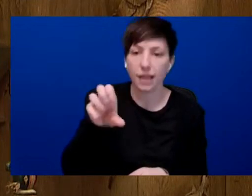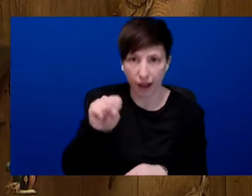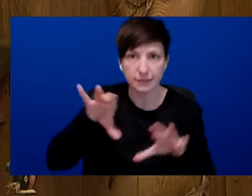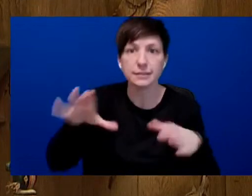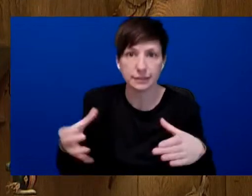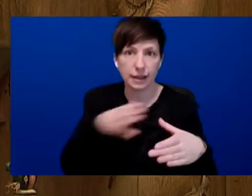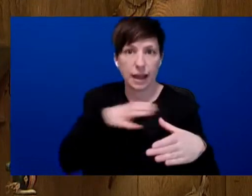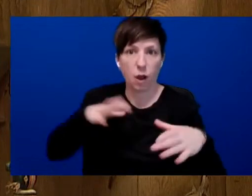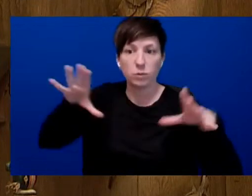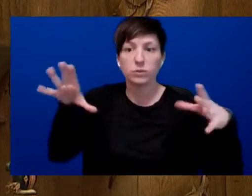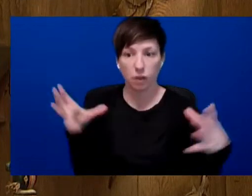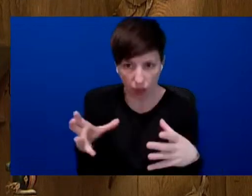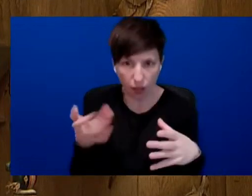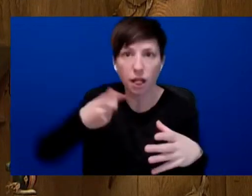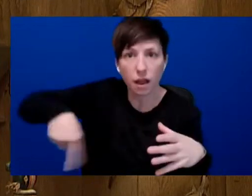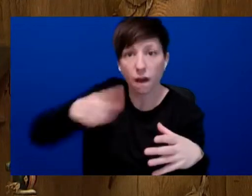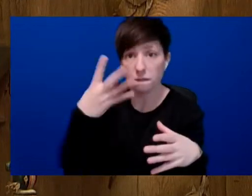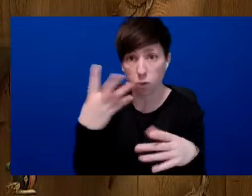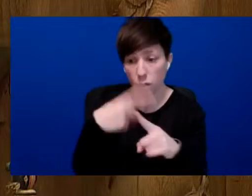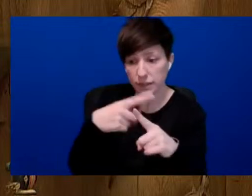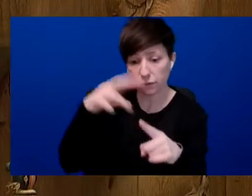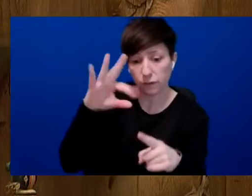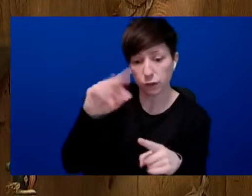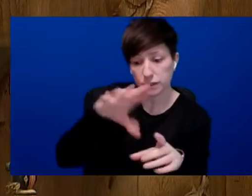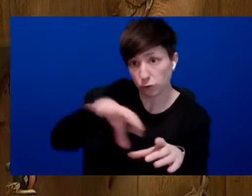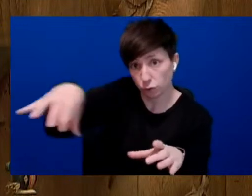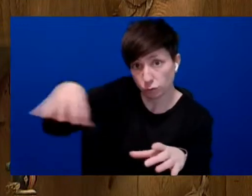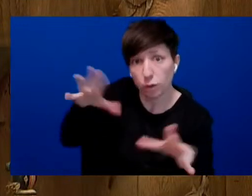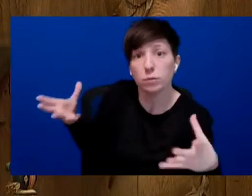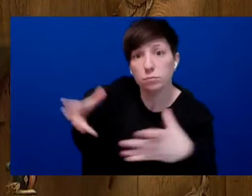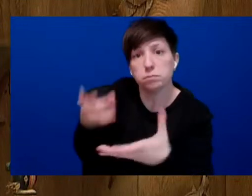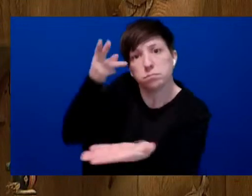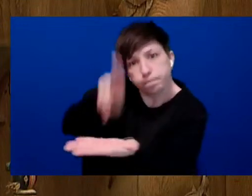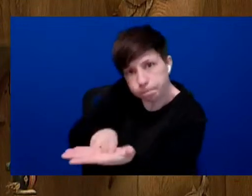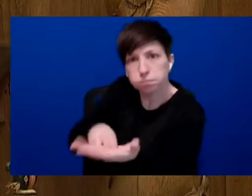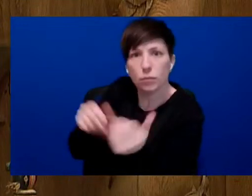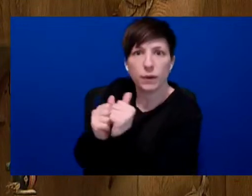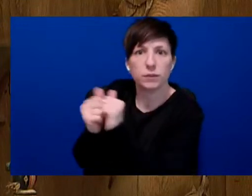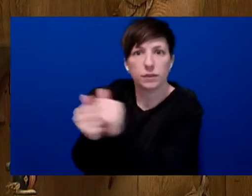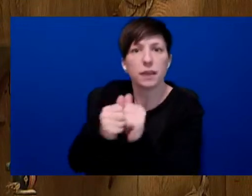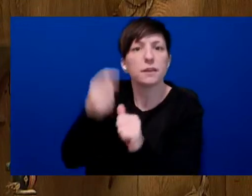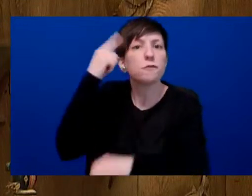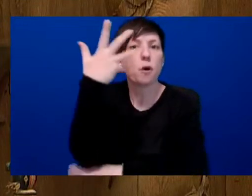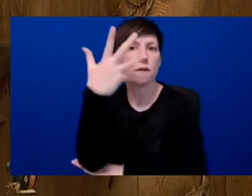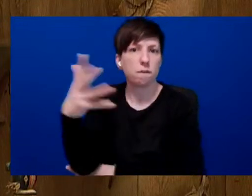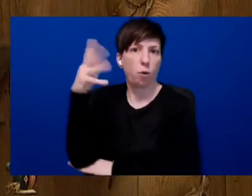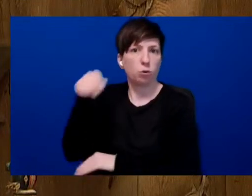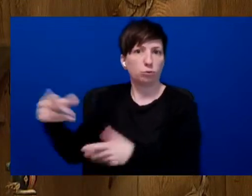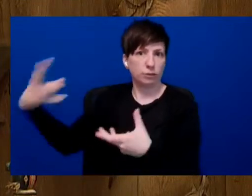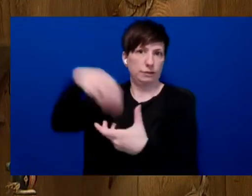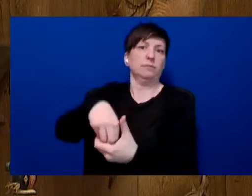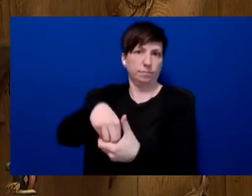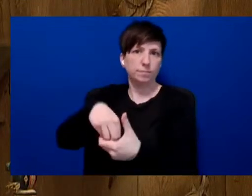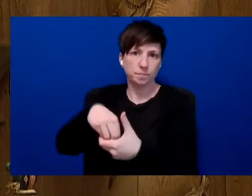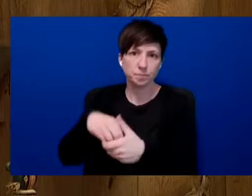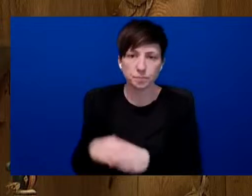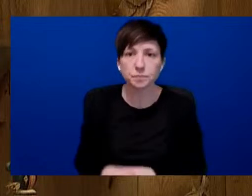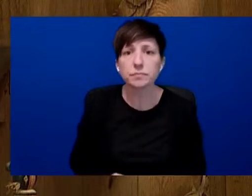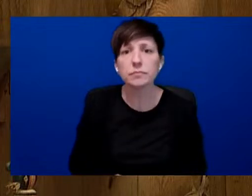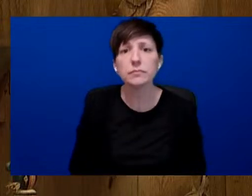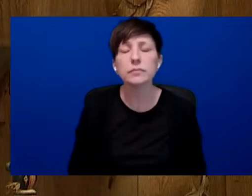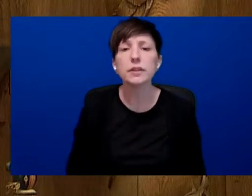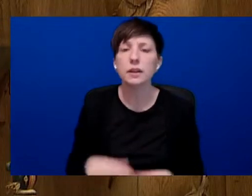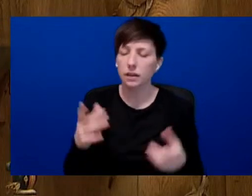for First Nations participation in the forest economy. A sustainable energy future will ensure cleaner air for